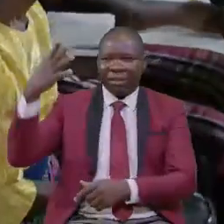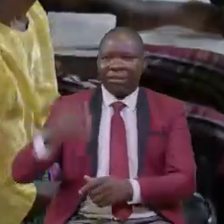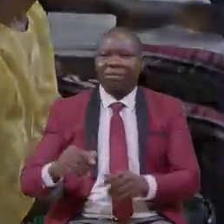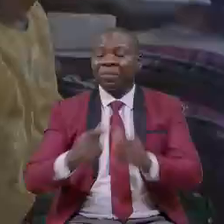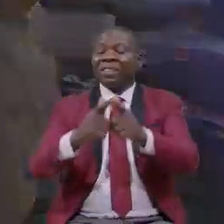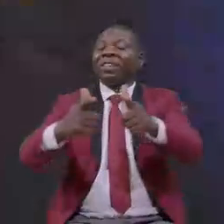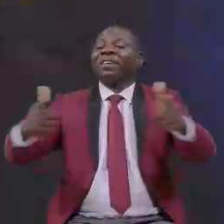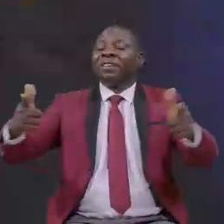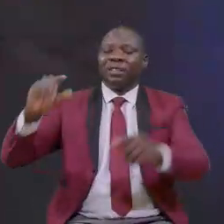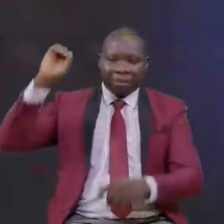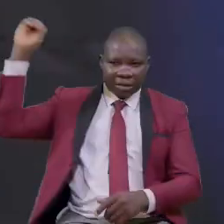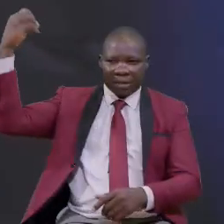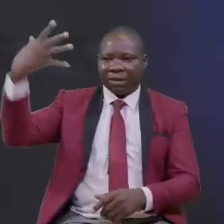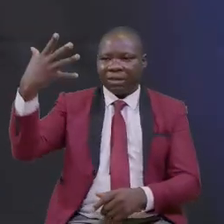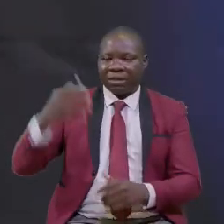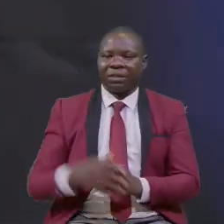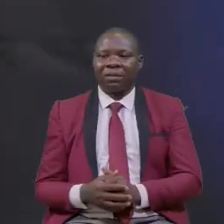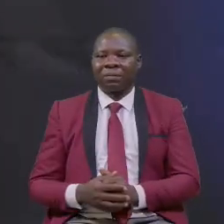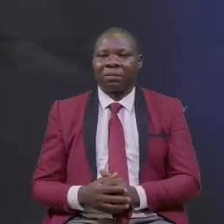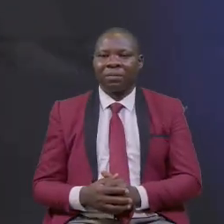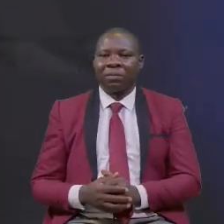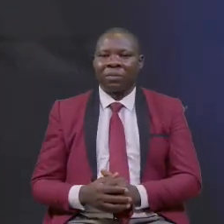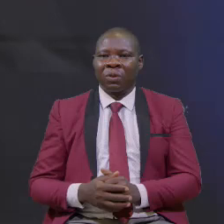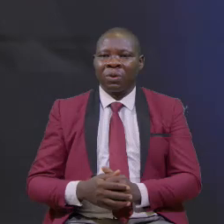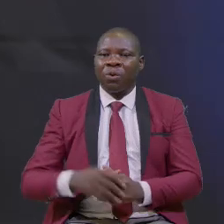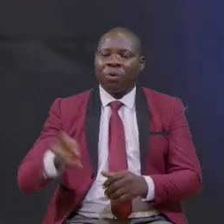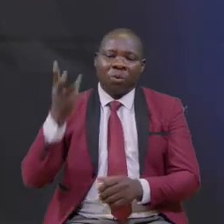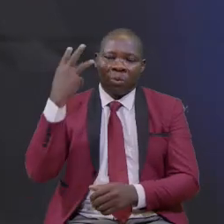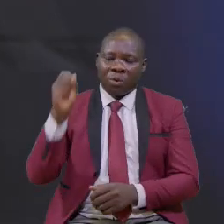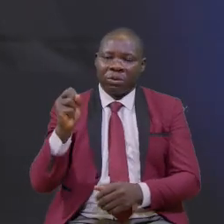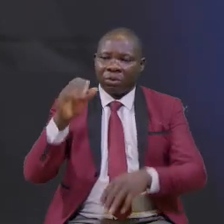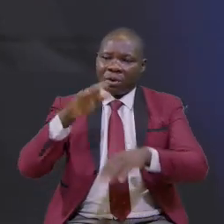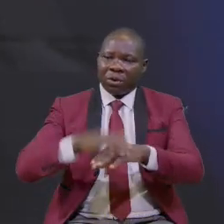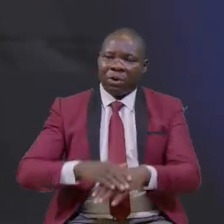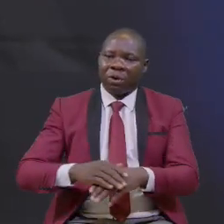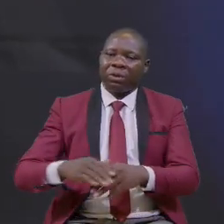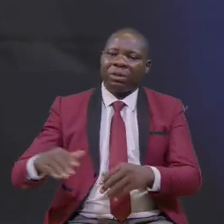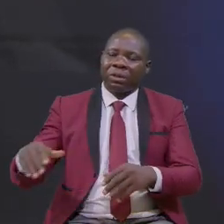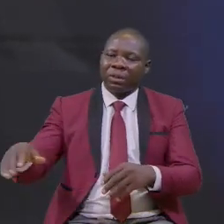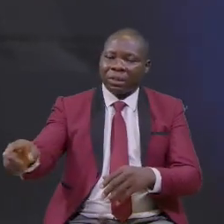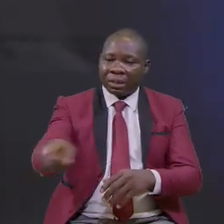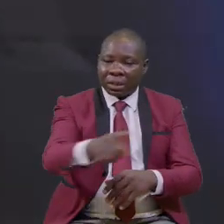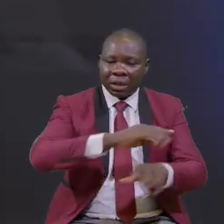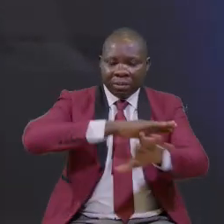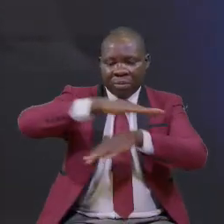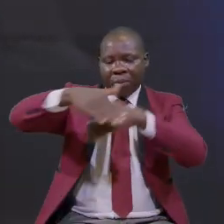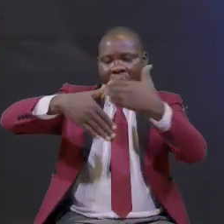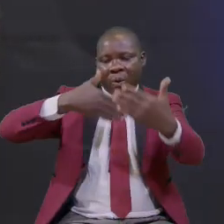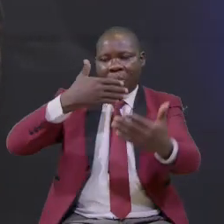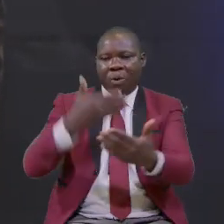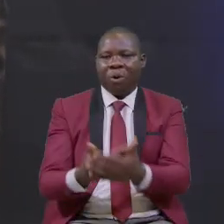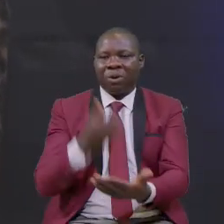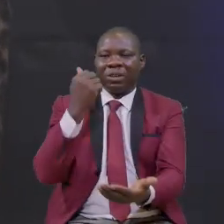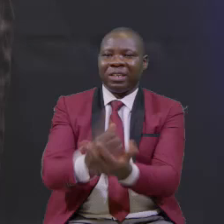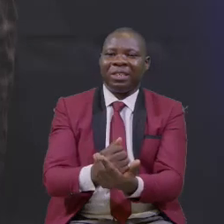Great grace was upon them all.